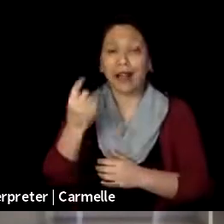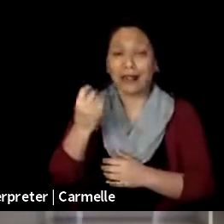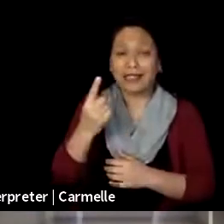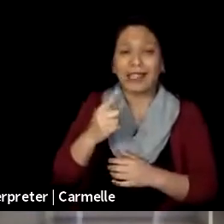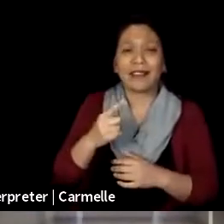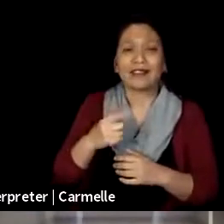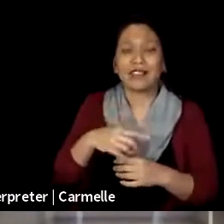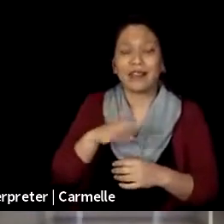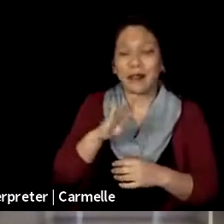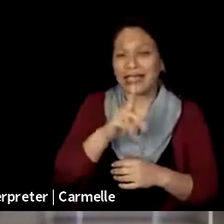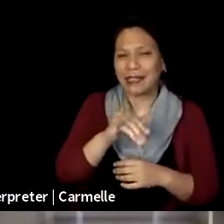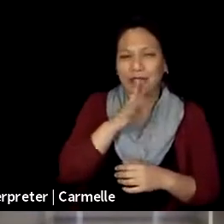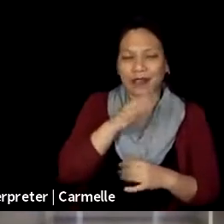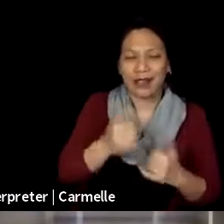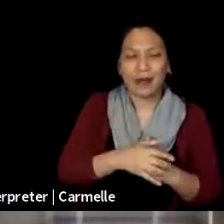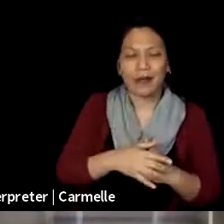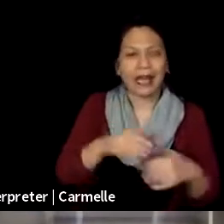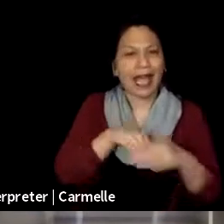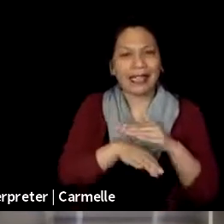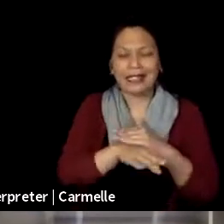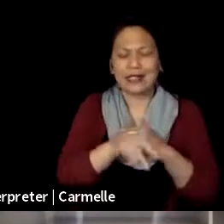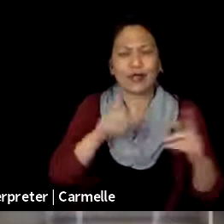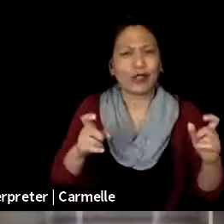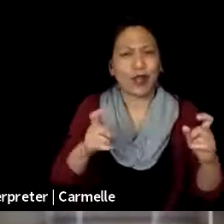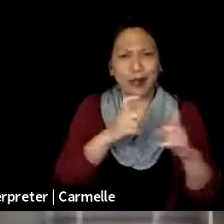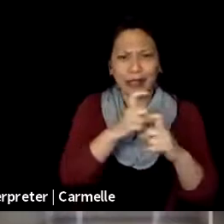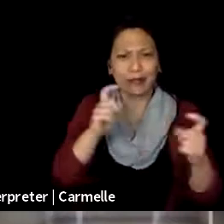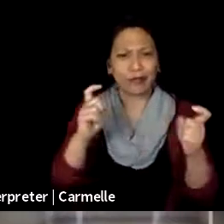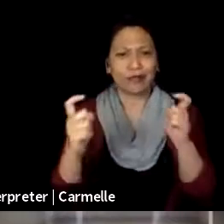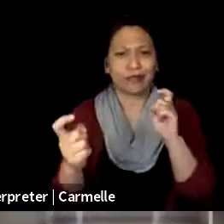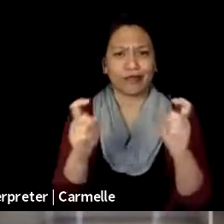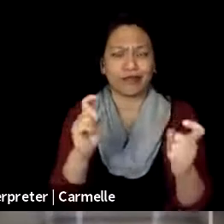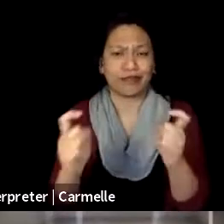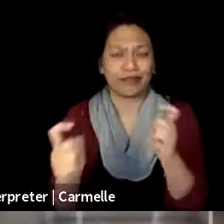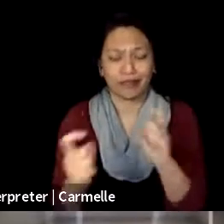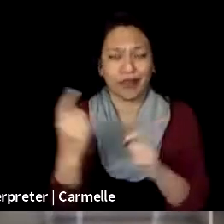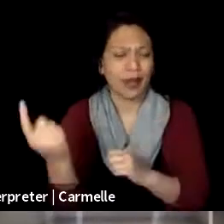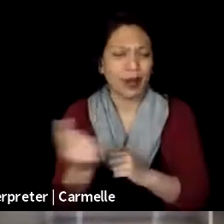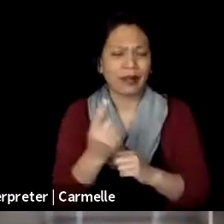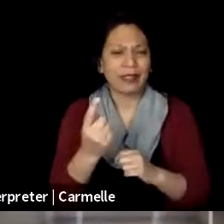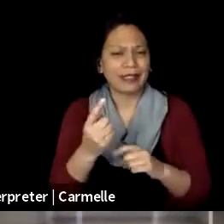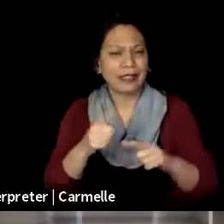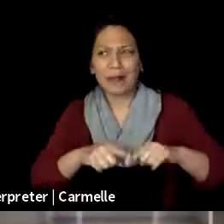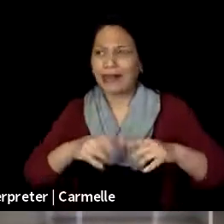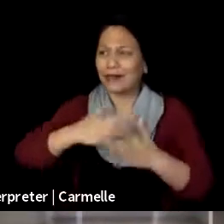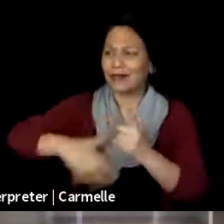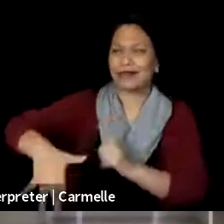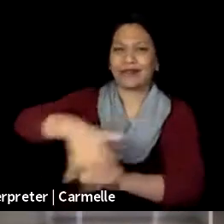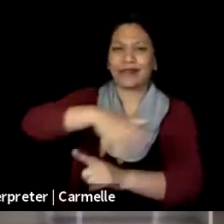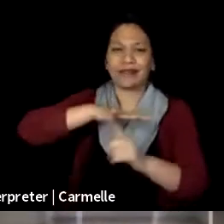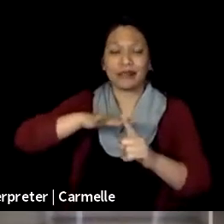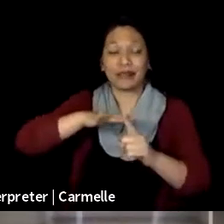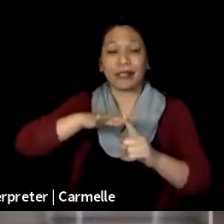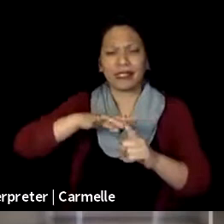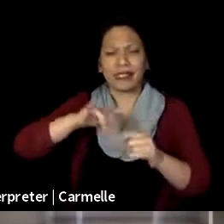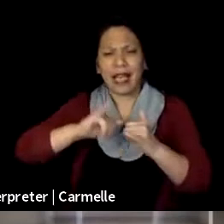in a constant state of flux. It can evolve and devolve over time, shifting with our sociocultural landscape. Navigating